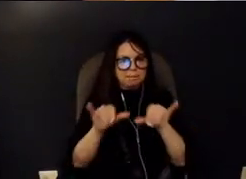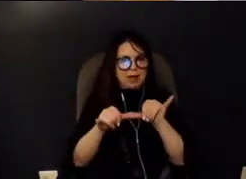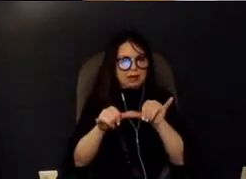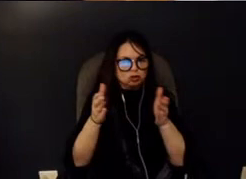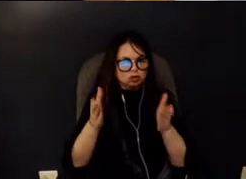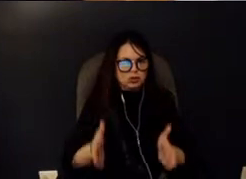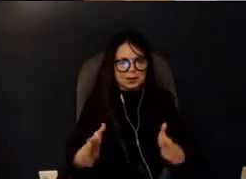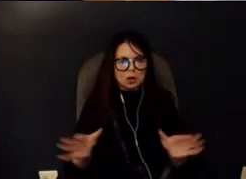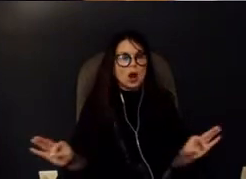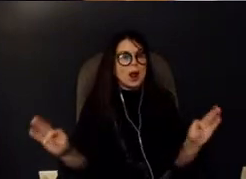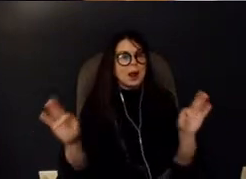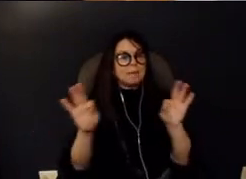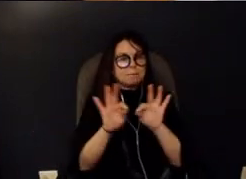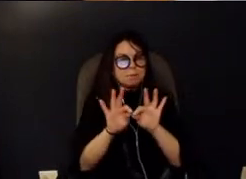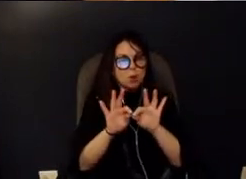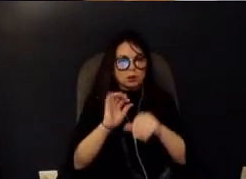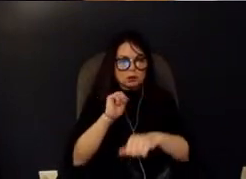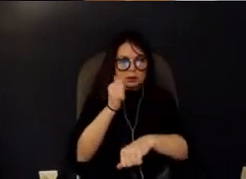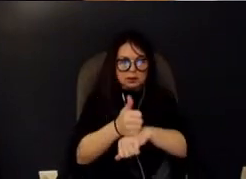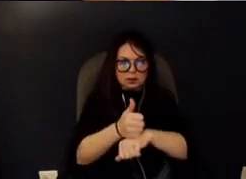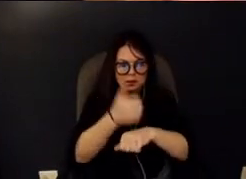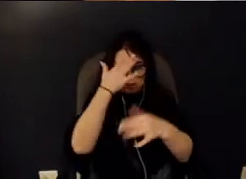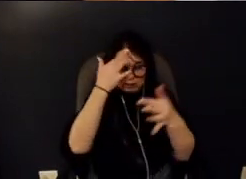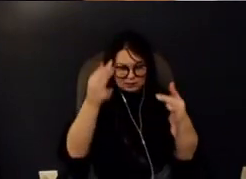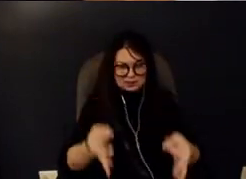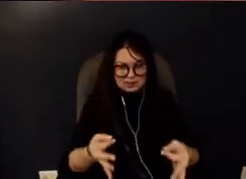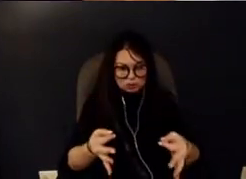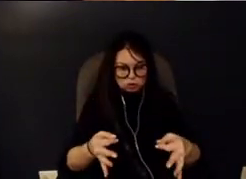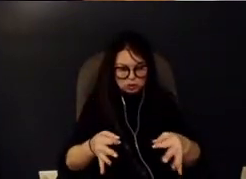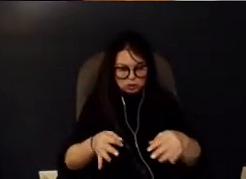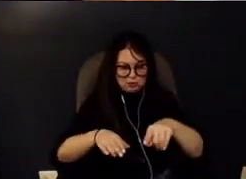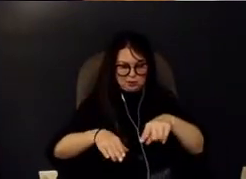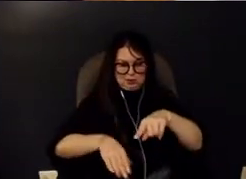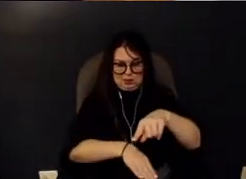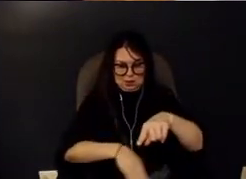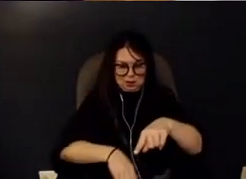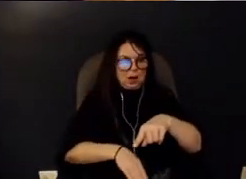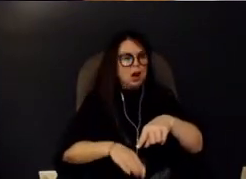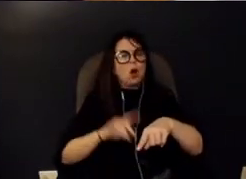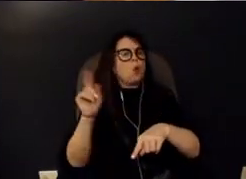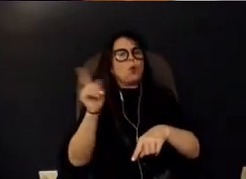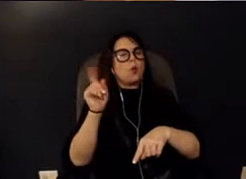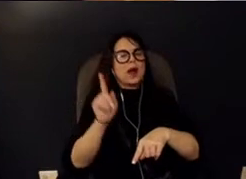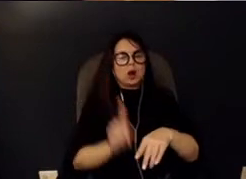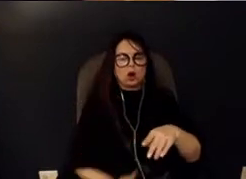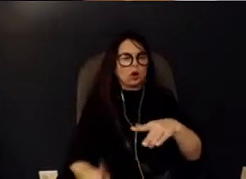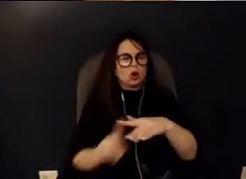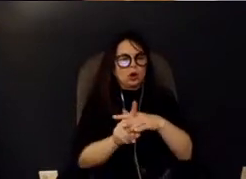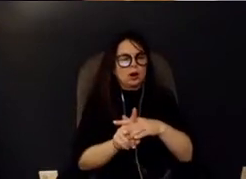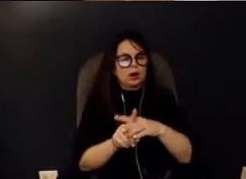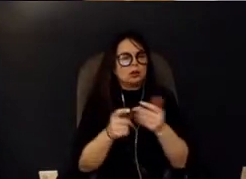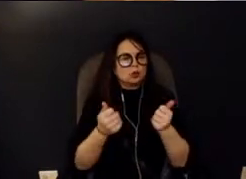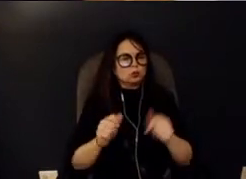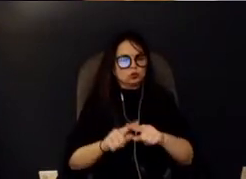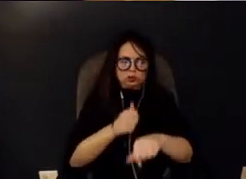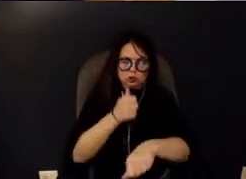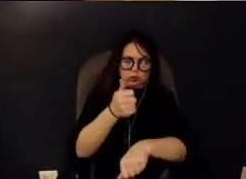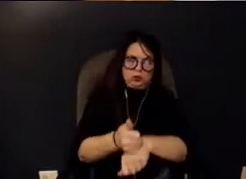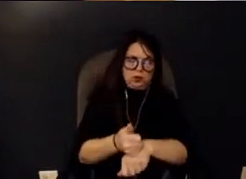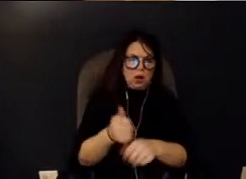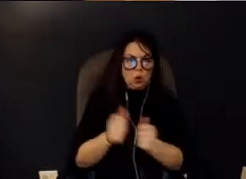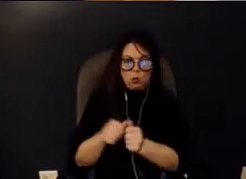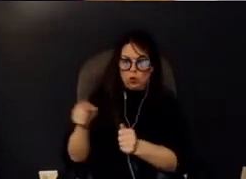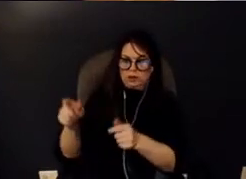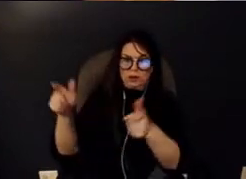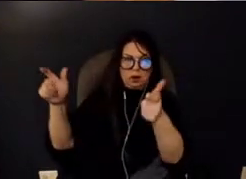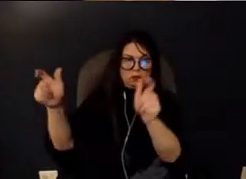the explanation or the theory around trying to set it to where we're at with the attrition crisis that we're